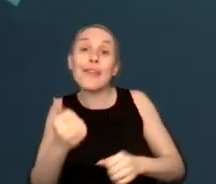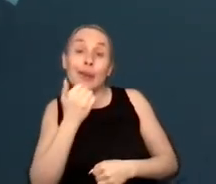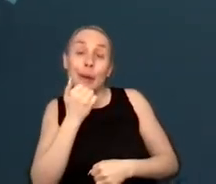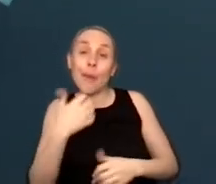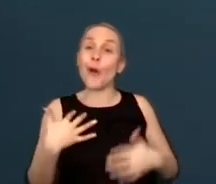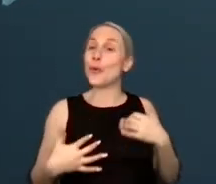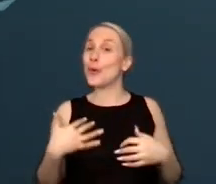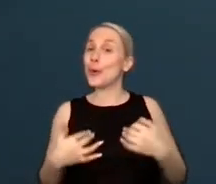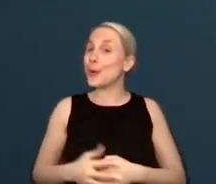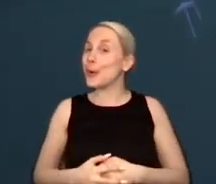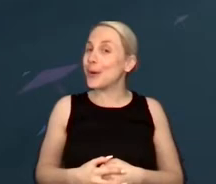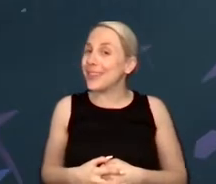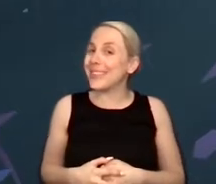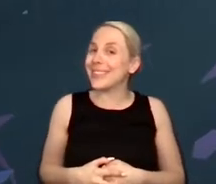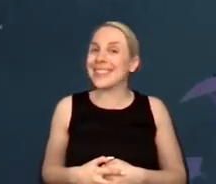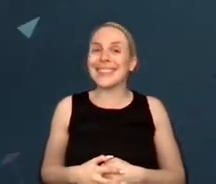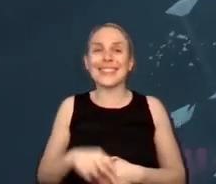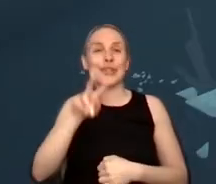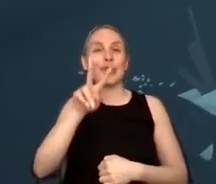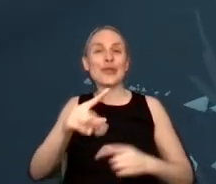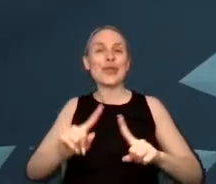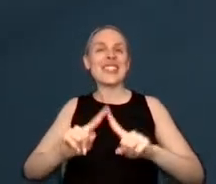like... It's really big. There's two kinds of people in this world, like...